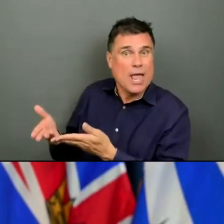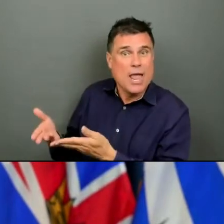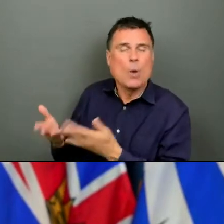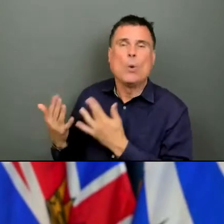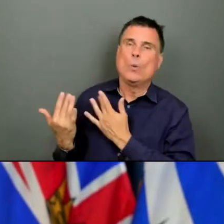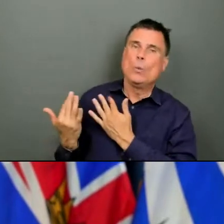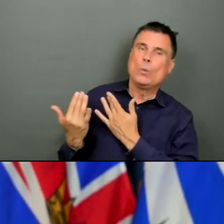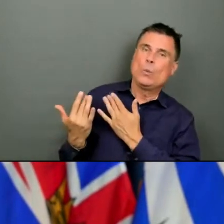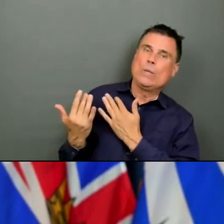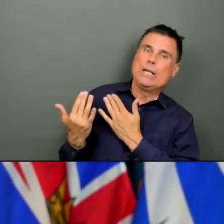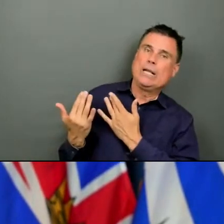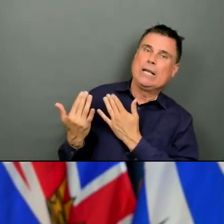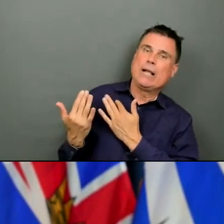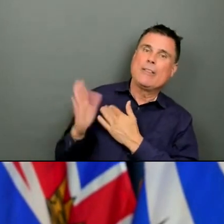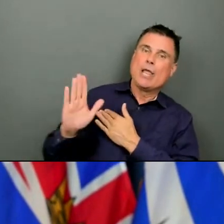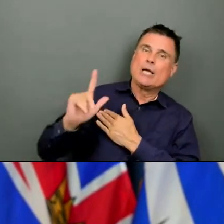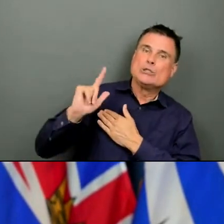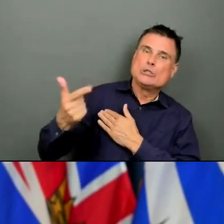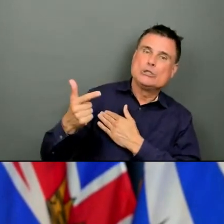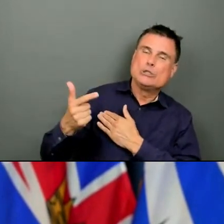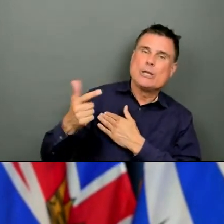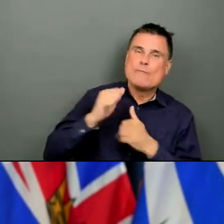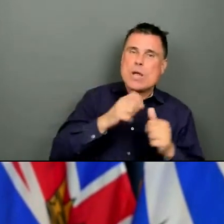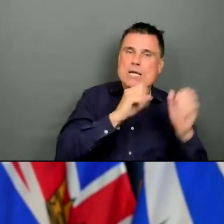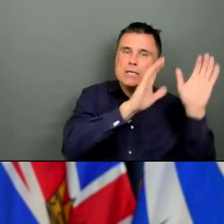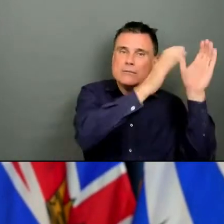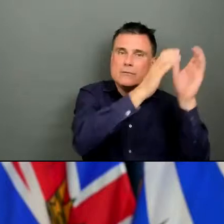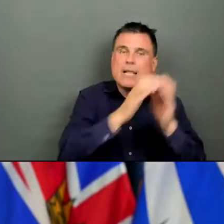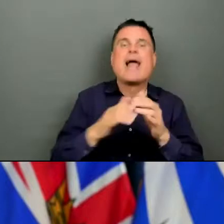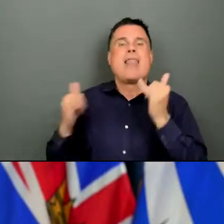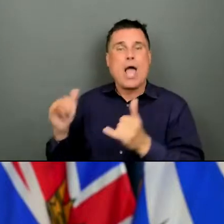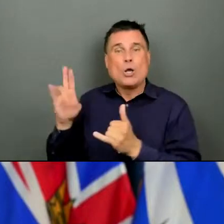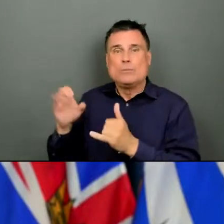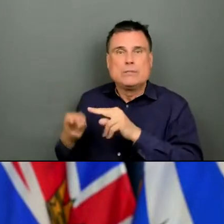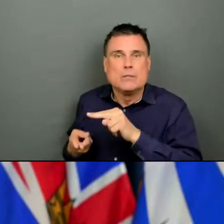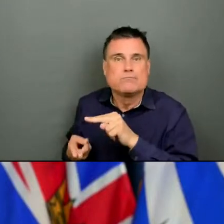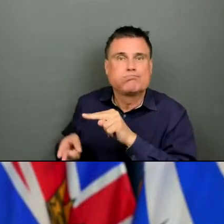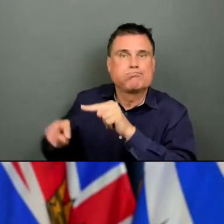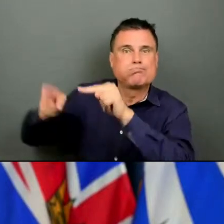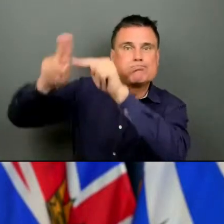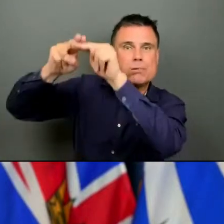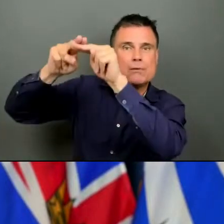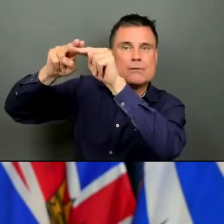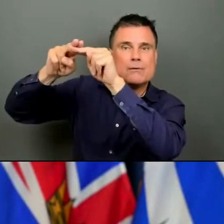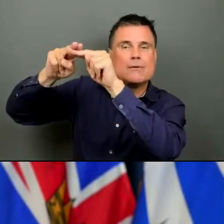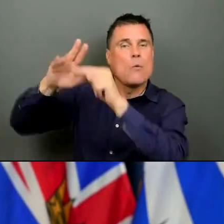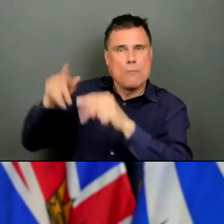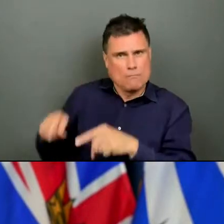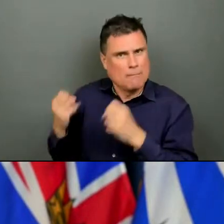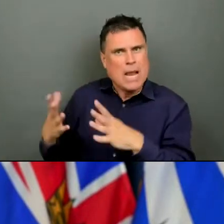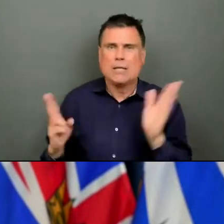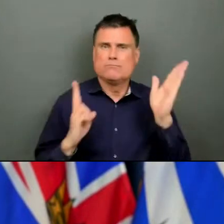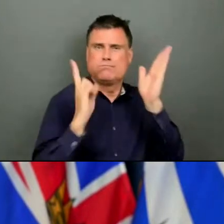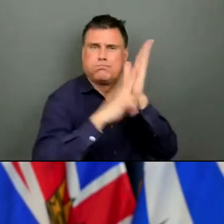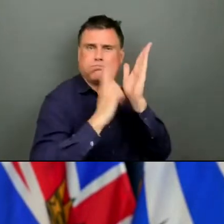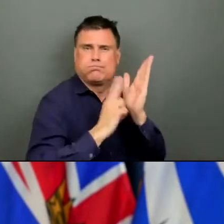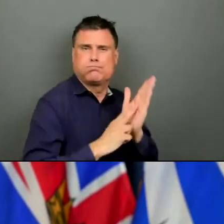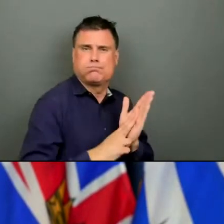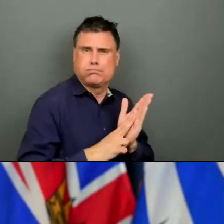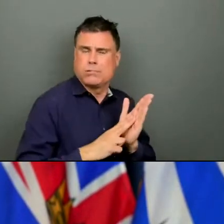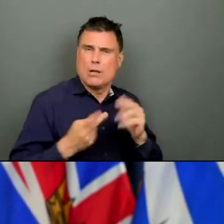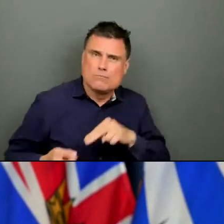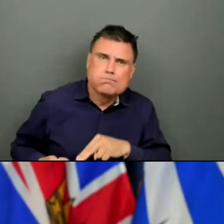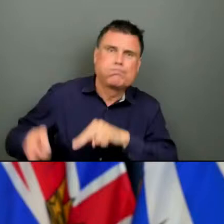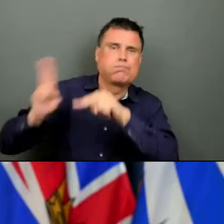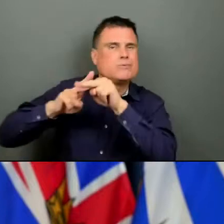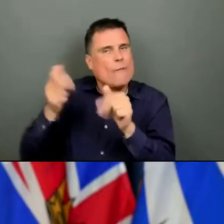you've seen now that number comes significantly up, but in terms of registrations, it's above the provincial average. So I think that what we're seeing is that